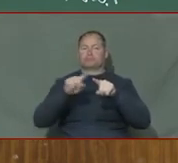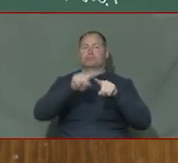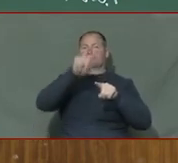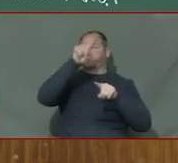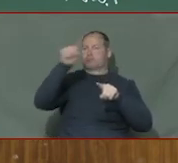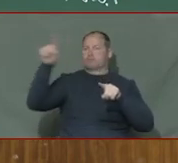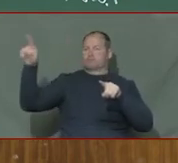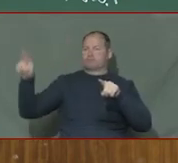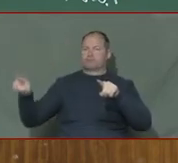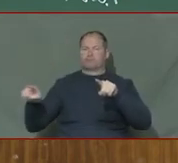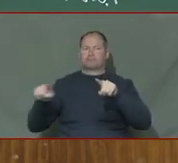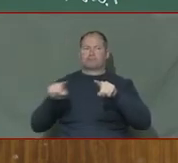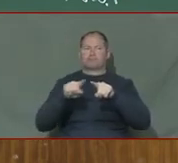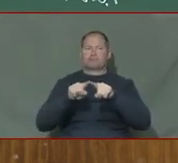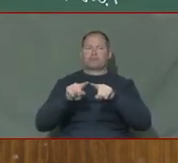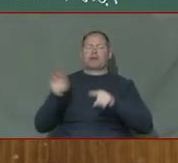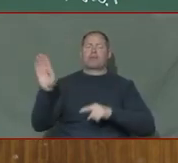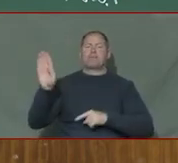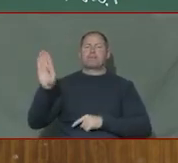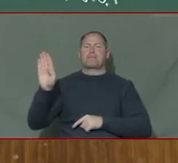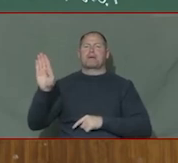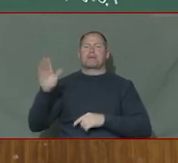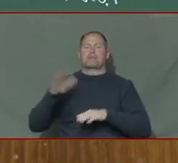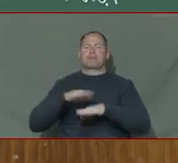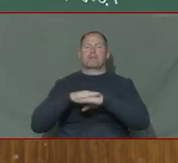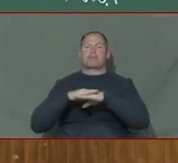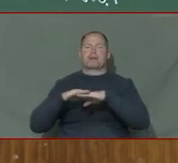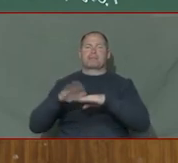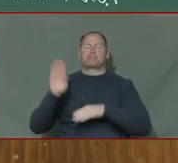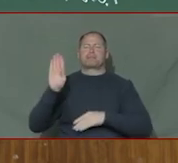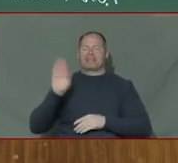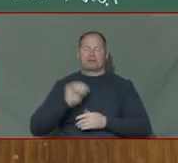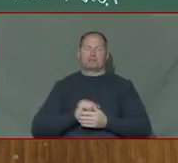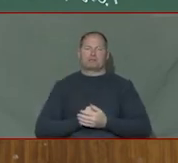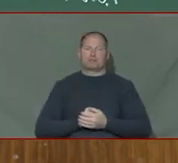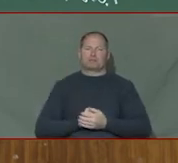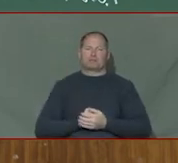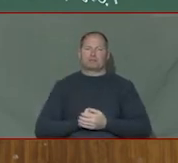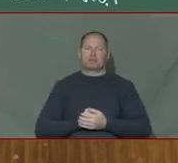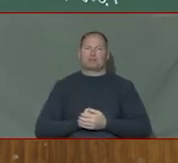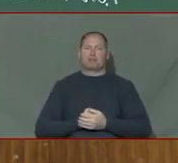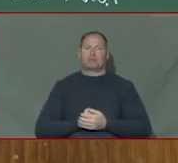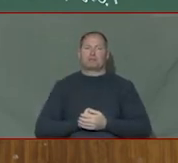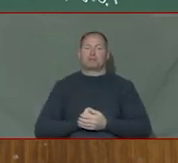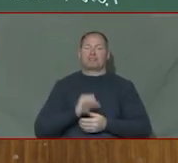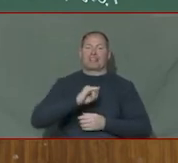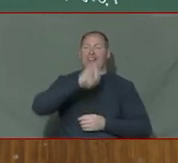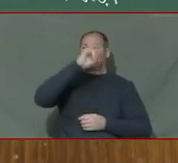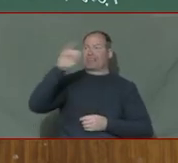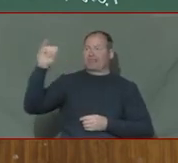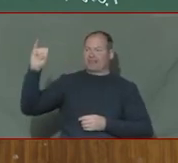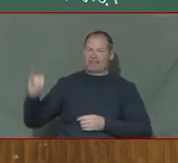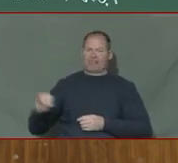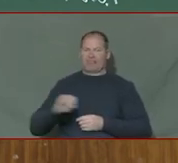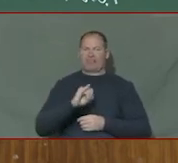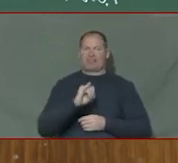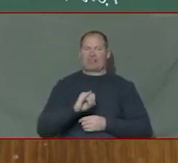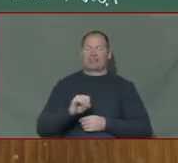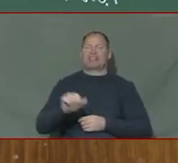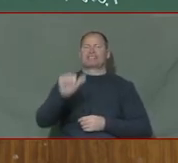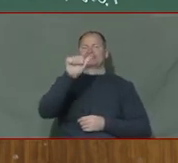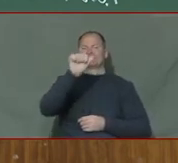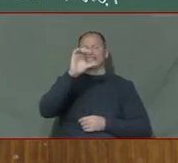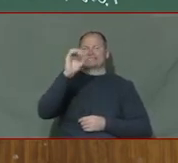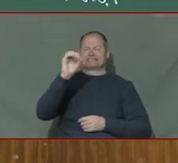breadth base, or the breadth b, and the perimeter of the stage is 60